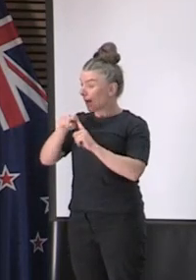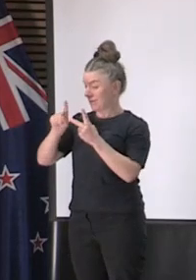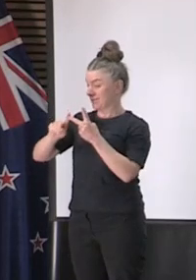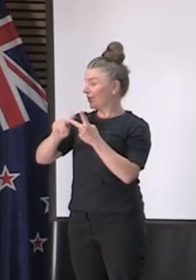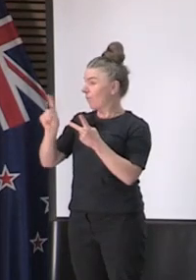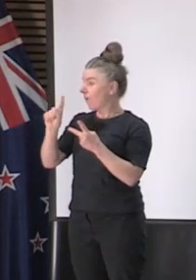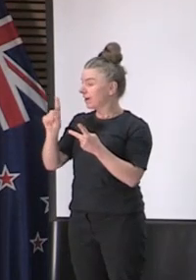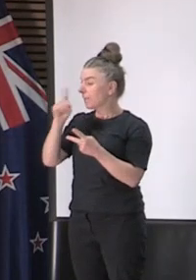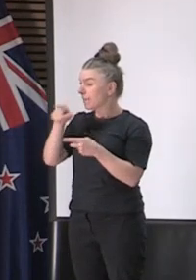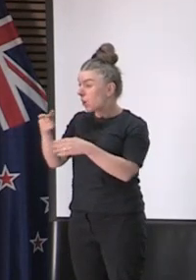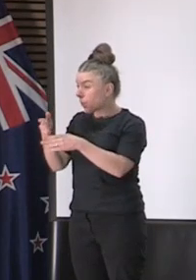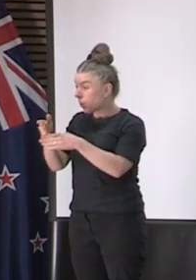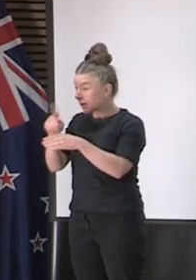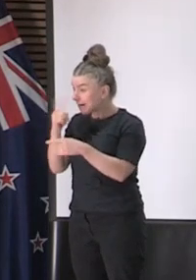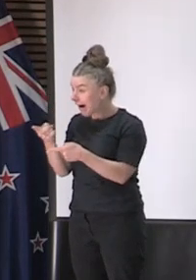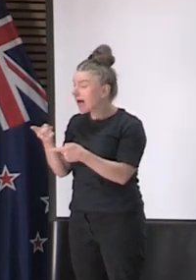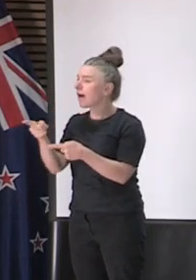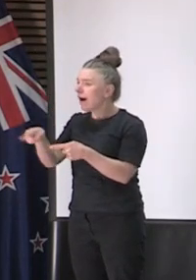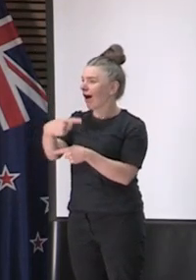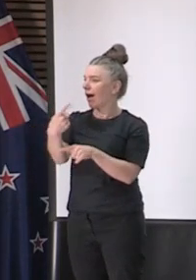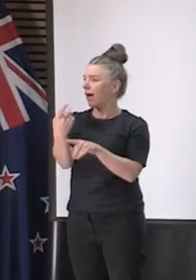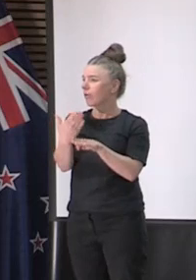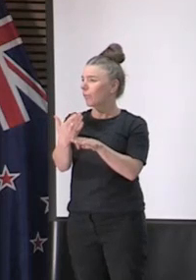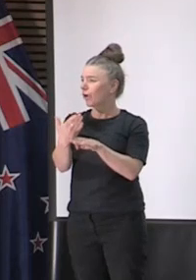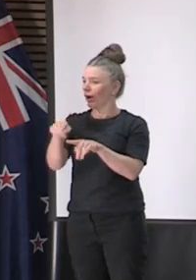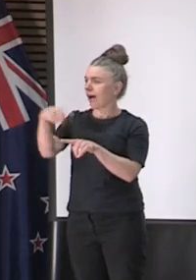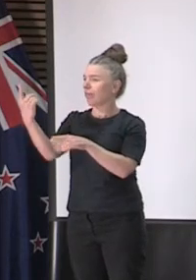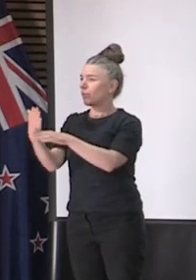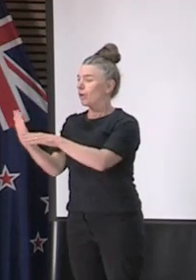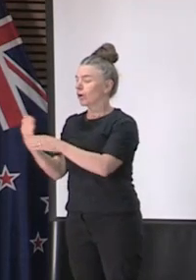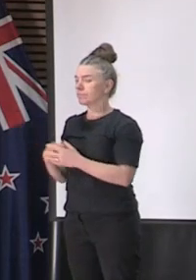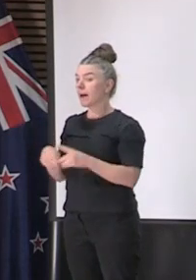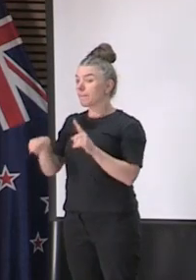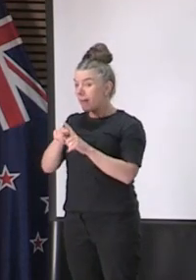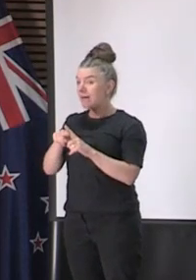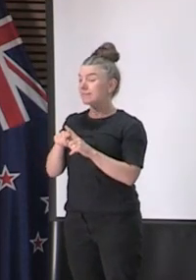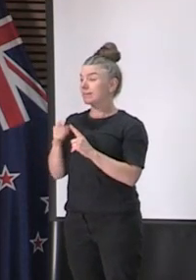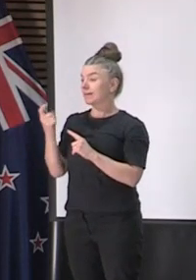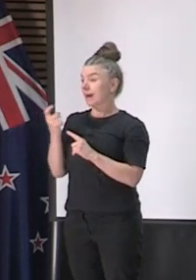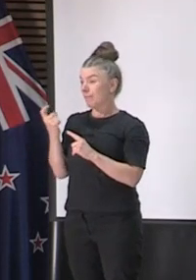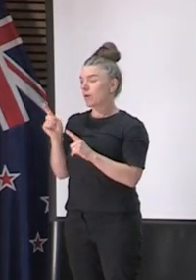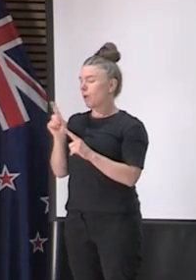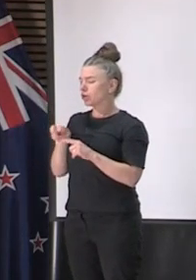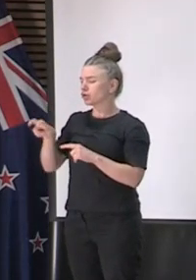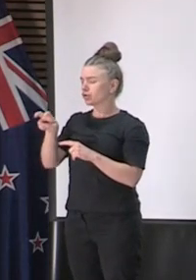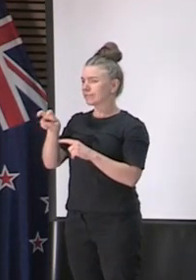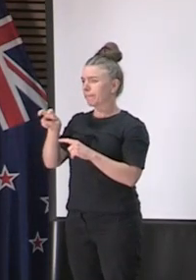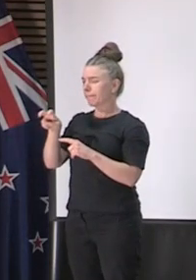other opportunities. And you will see a tourism sector package delivered from this government as